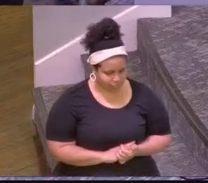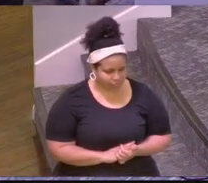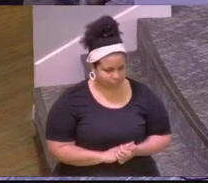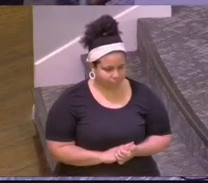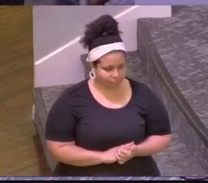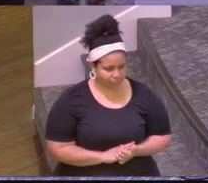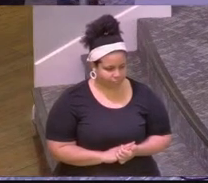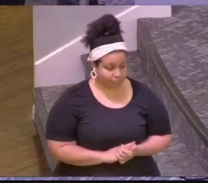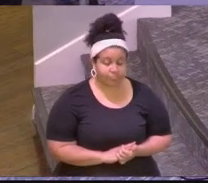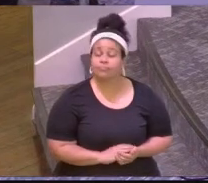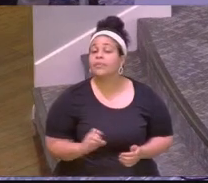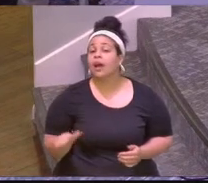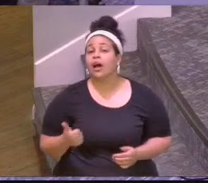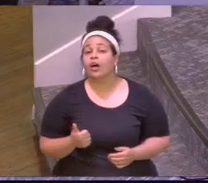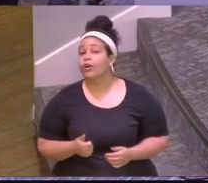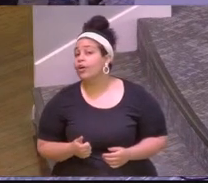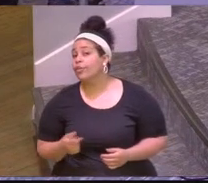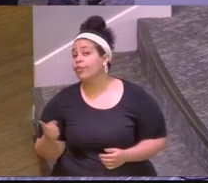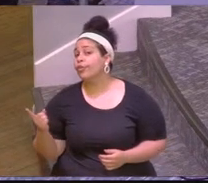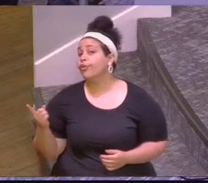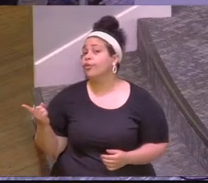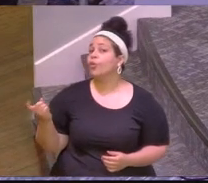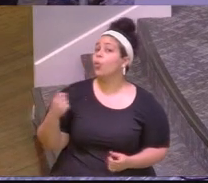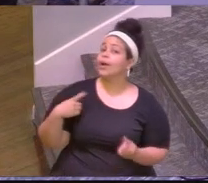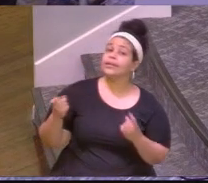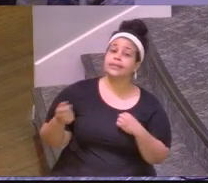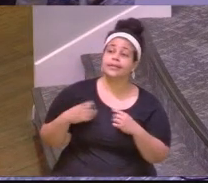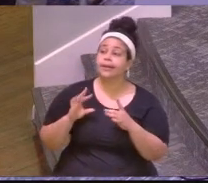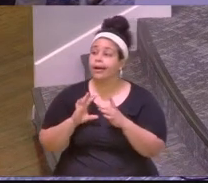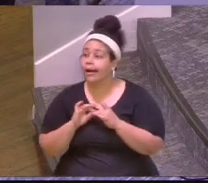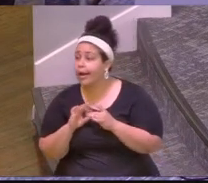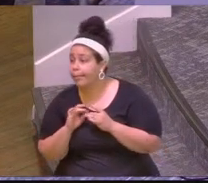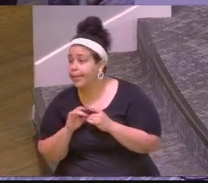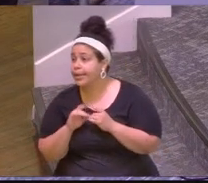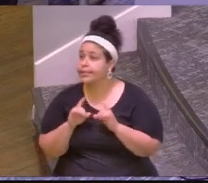Okay, any other questions, comments, suggestions?